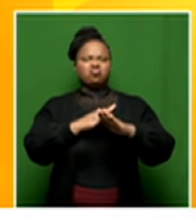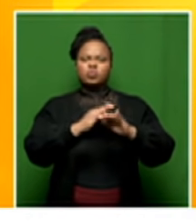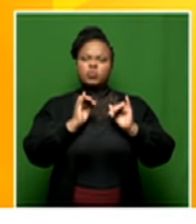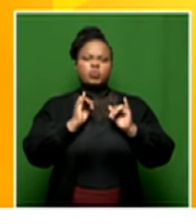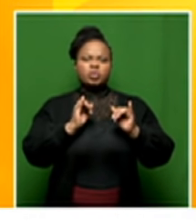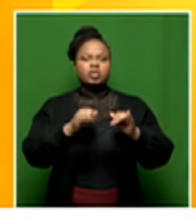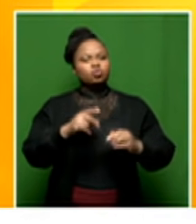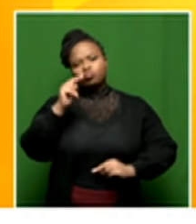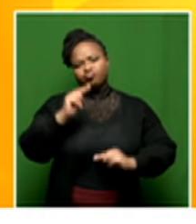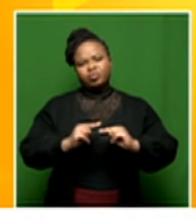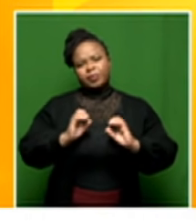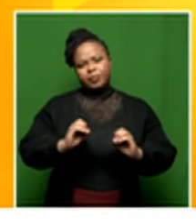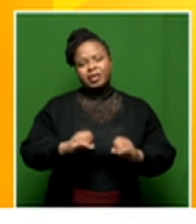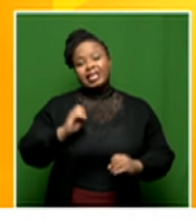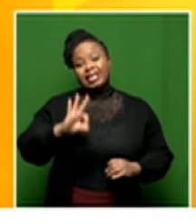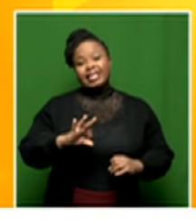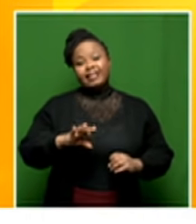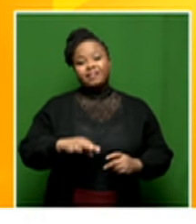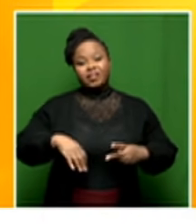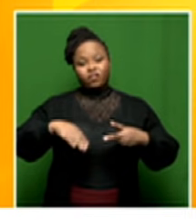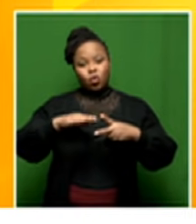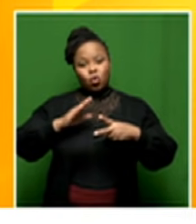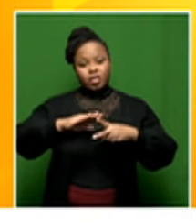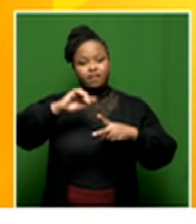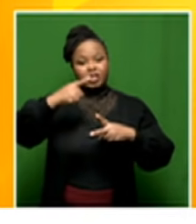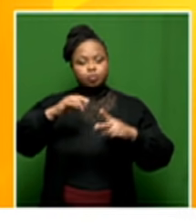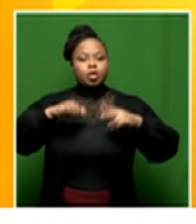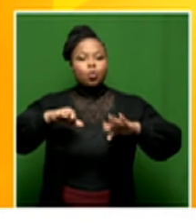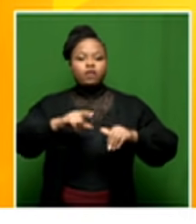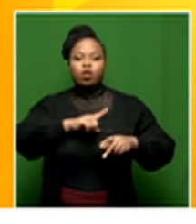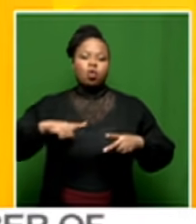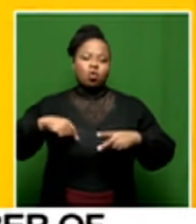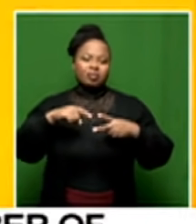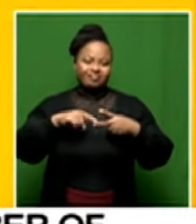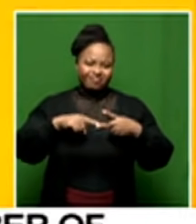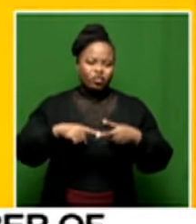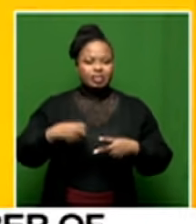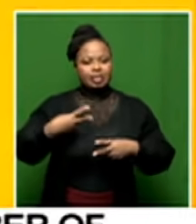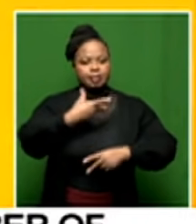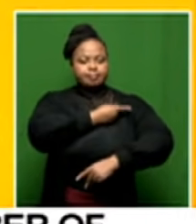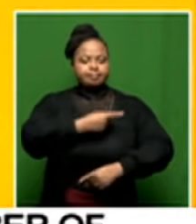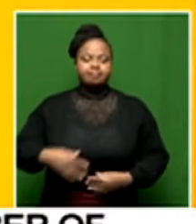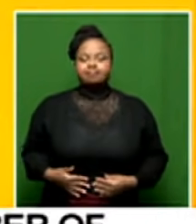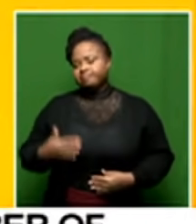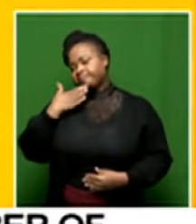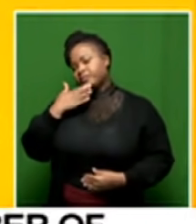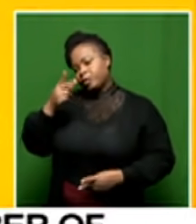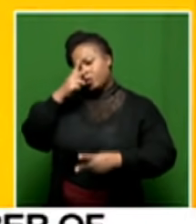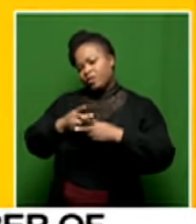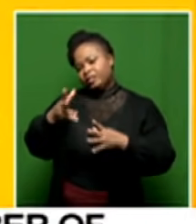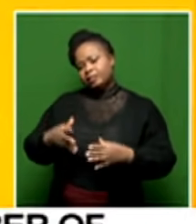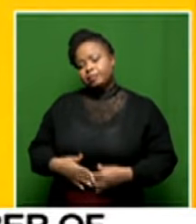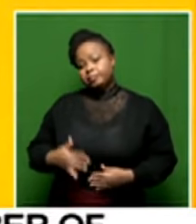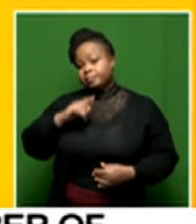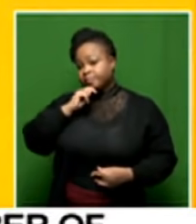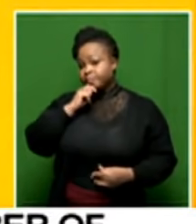markedly reduced by extending the time to the second dose. All right, let's leave it there. Prof. Puren, thank you. Thanks for talking to us this